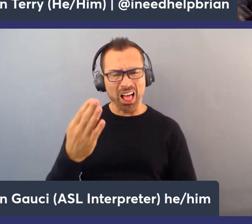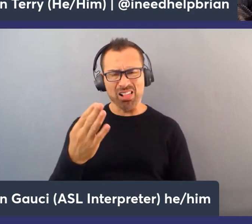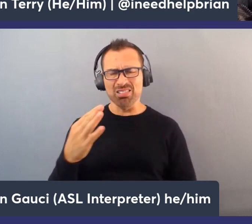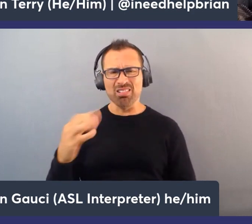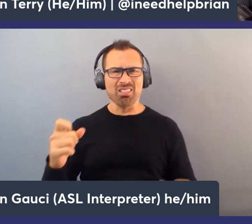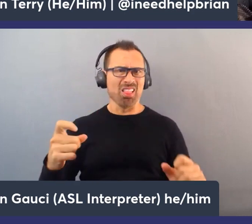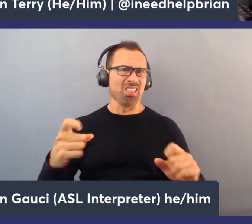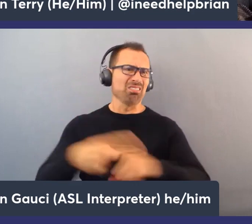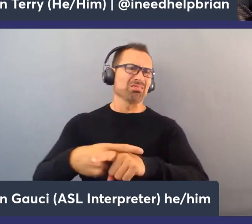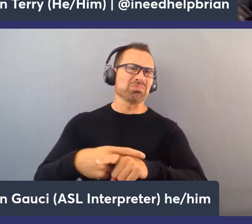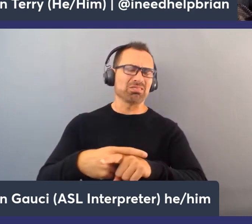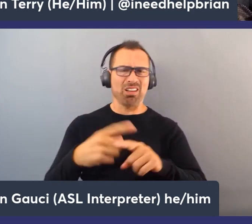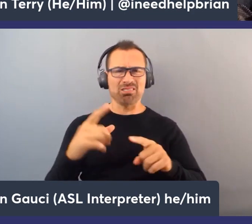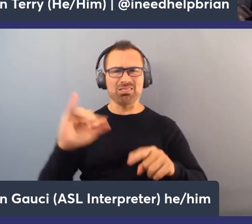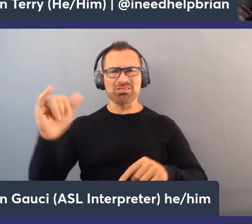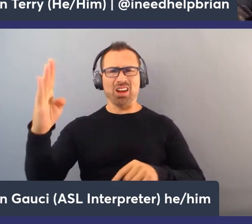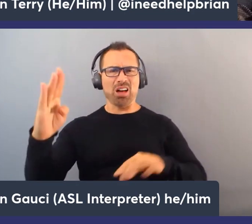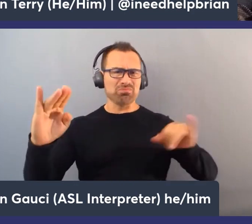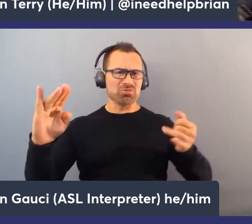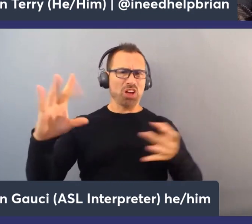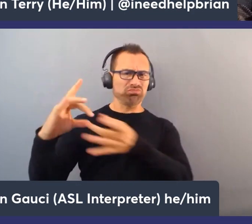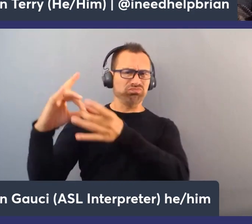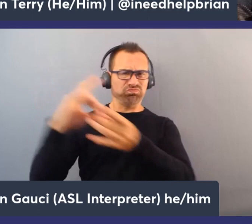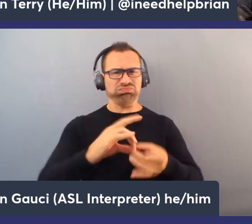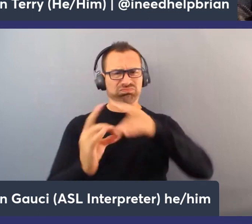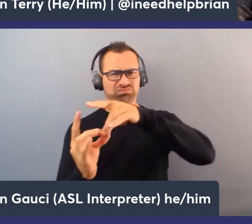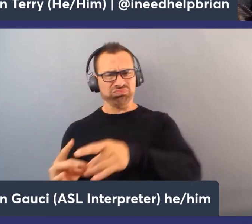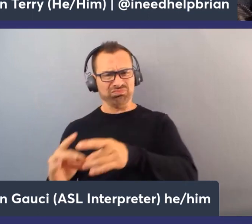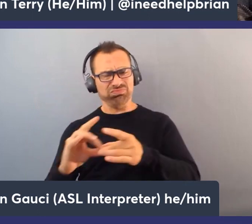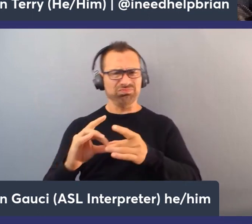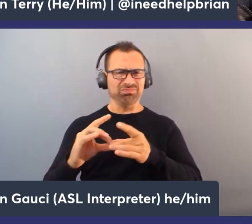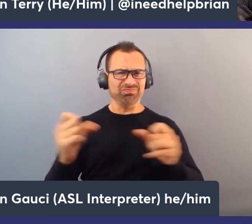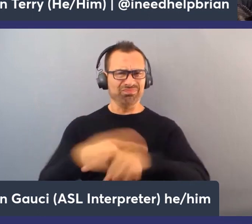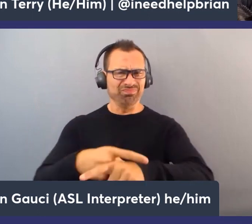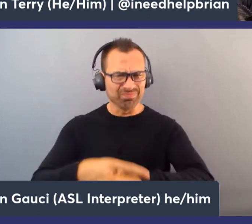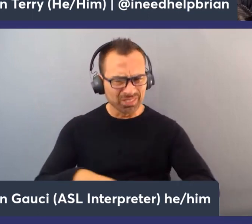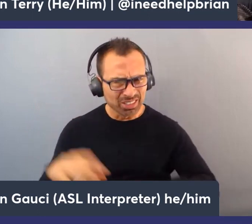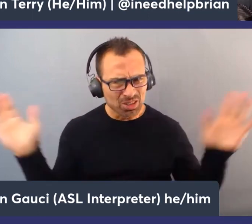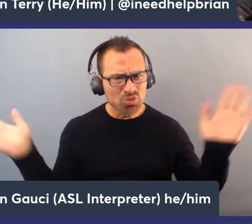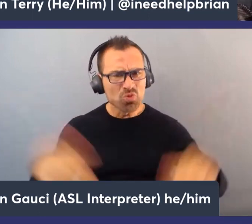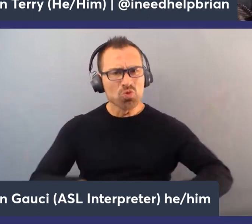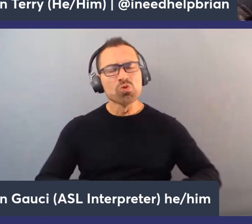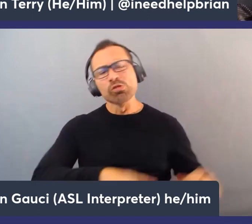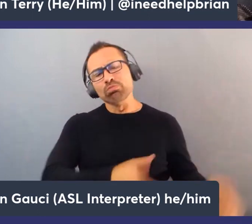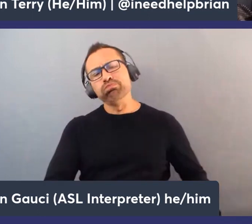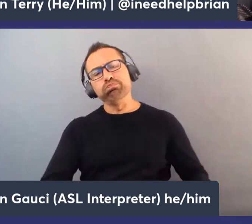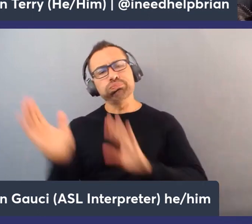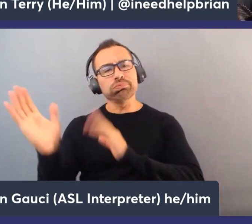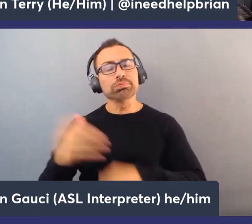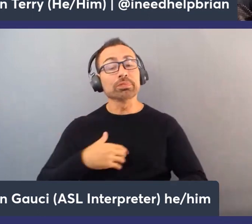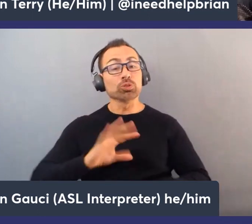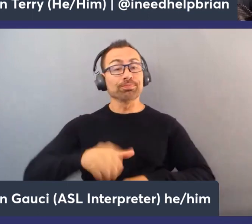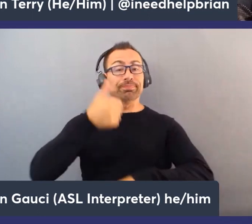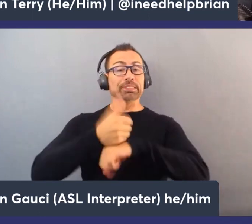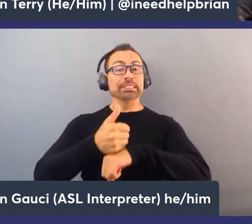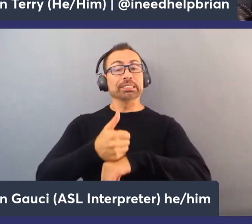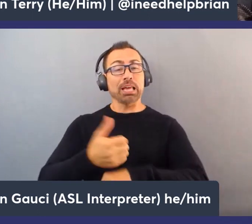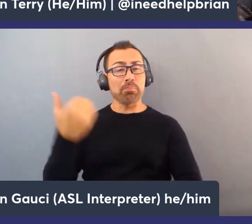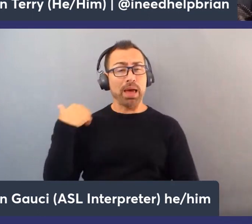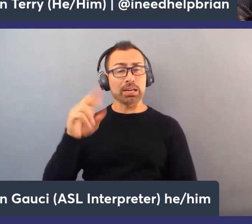that. So, Airflow was a piece of software. I think it probably came out around 2015, maybe a little bit